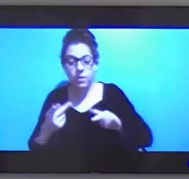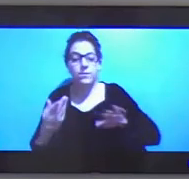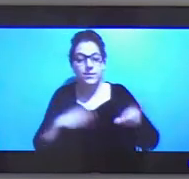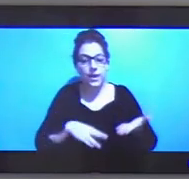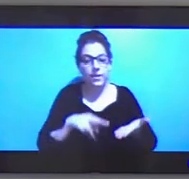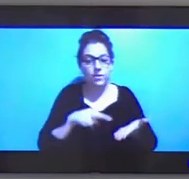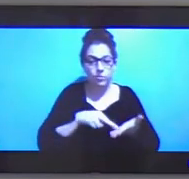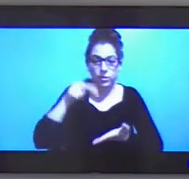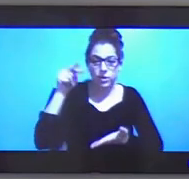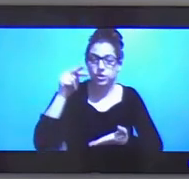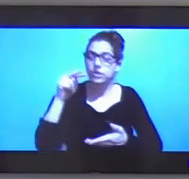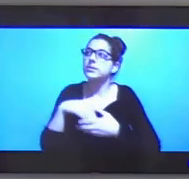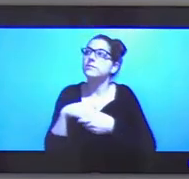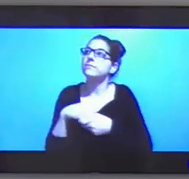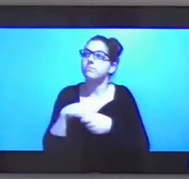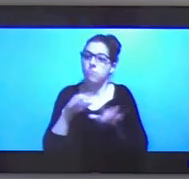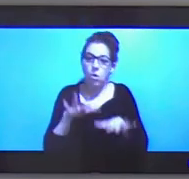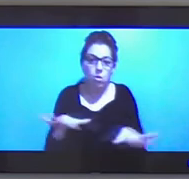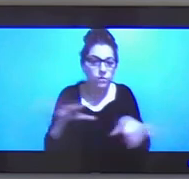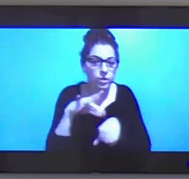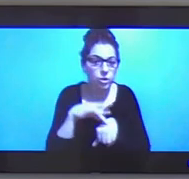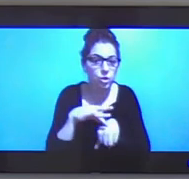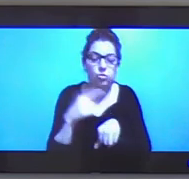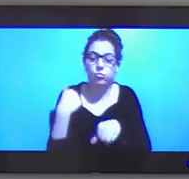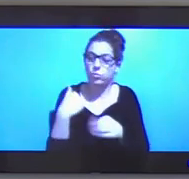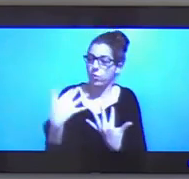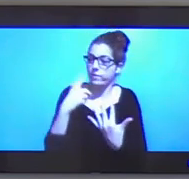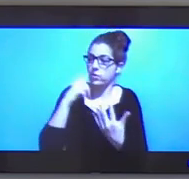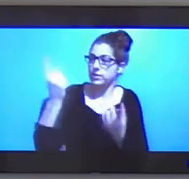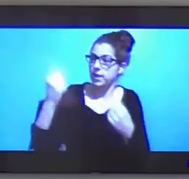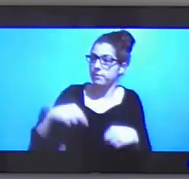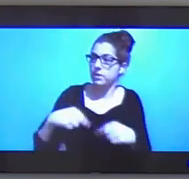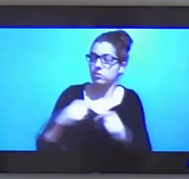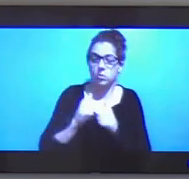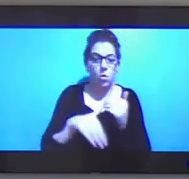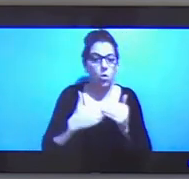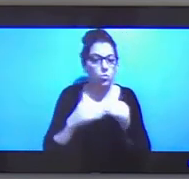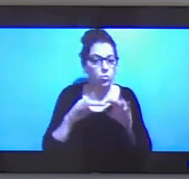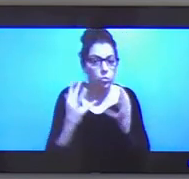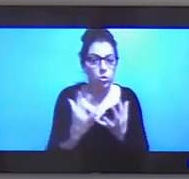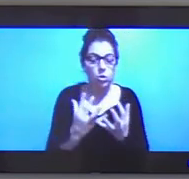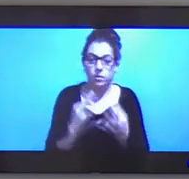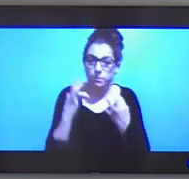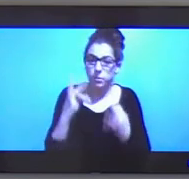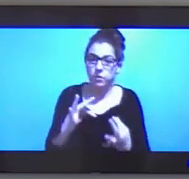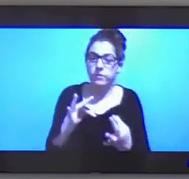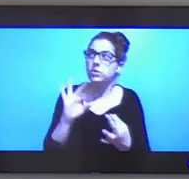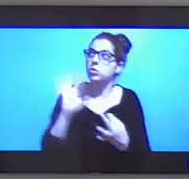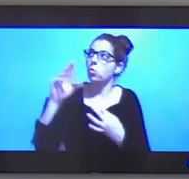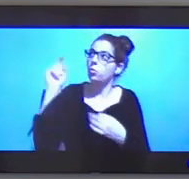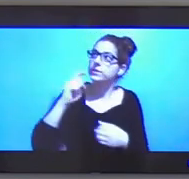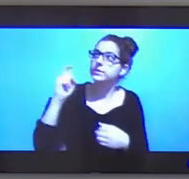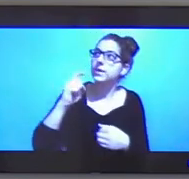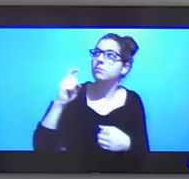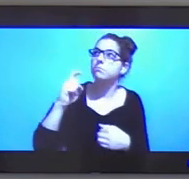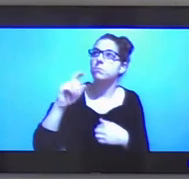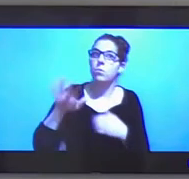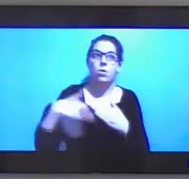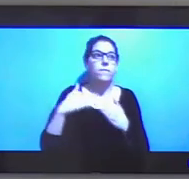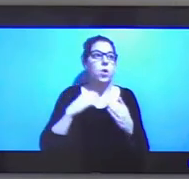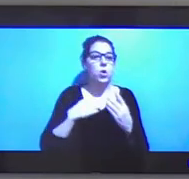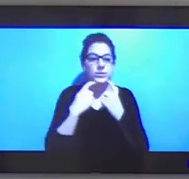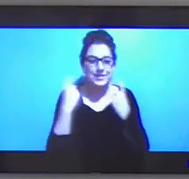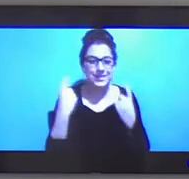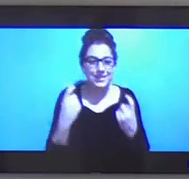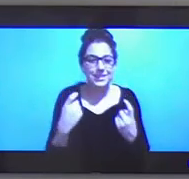renews the face of the earth. We await his coming, when with all the world made perfect through your wisdom, all of our sins and sorrows will be